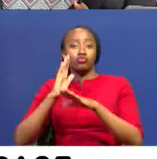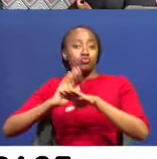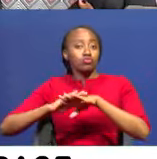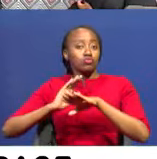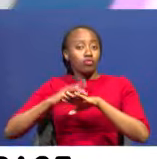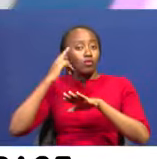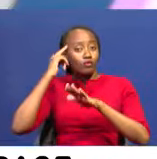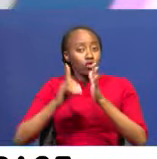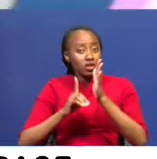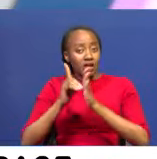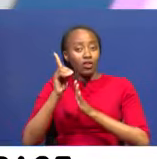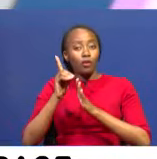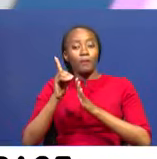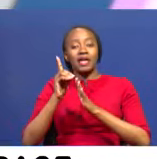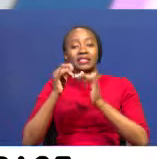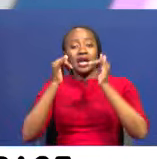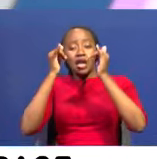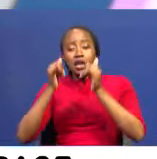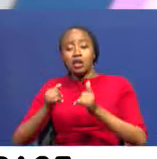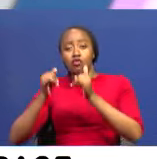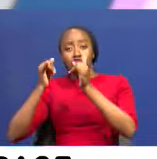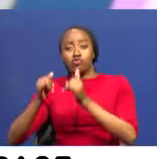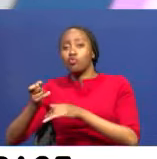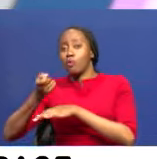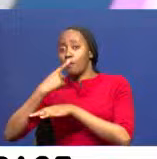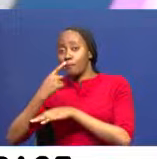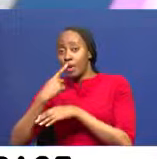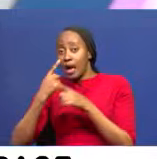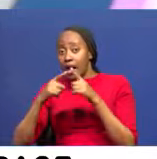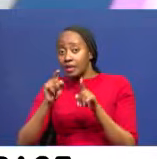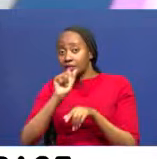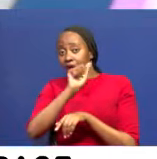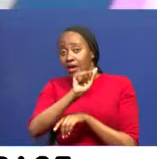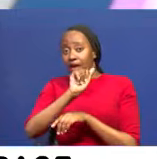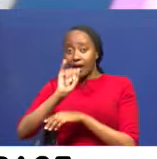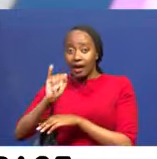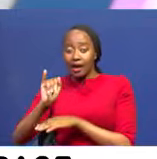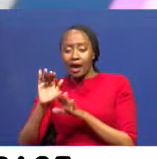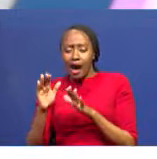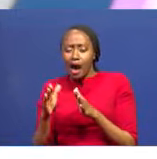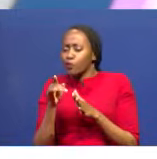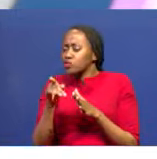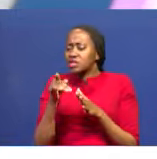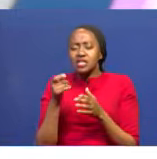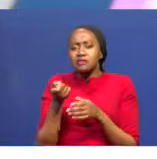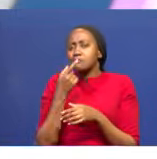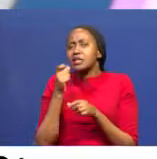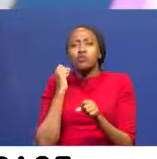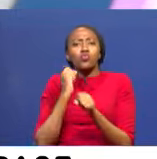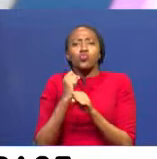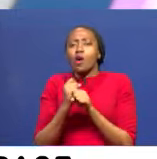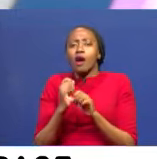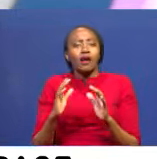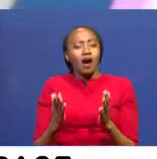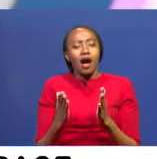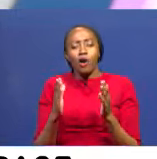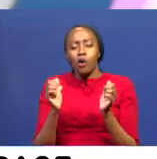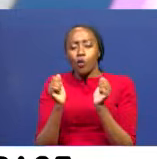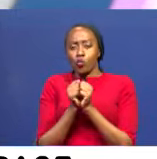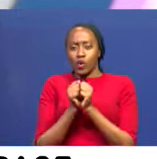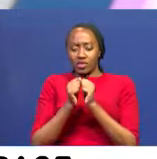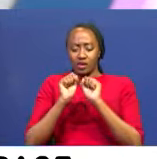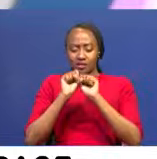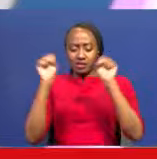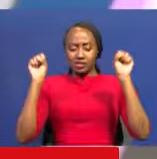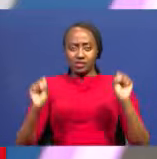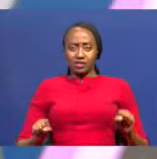drug discovery, because AI has a lot to do with, you know, how does this medicine work with this particular system and